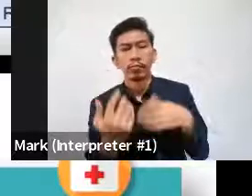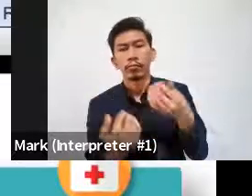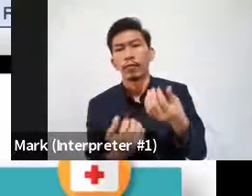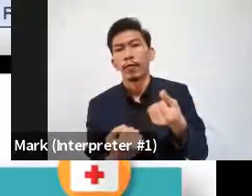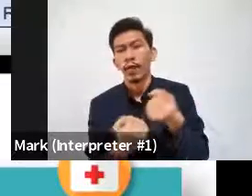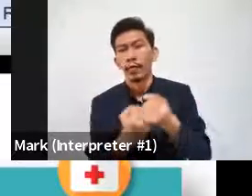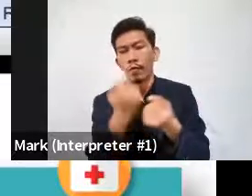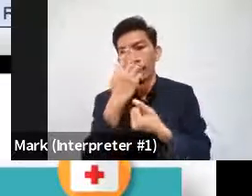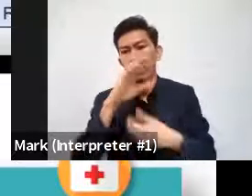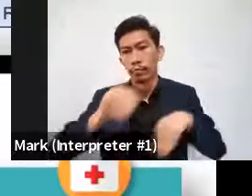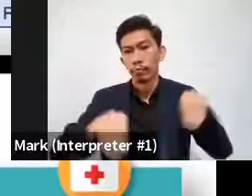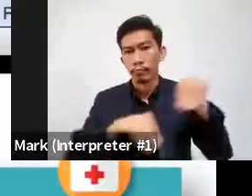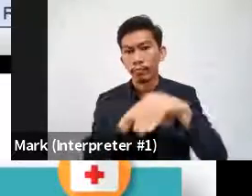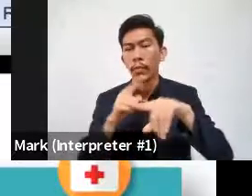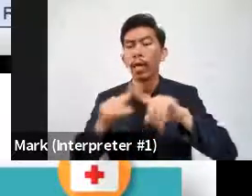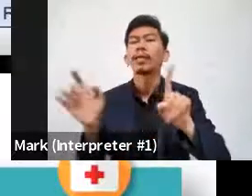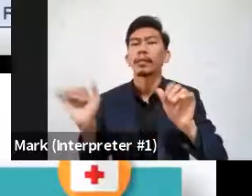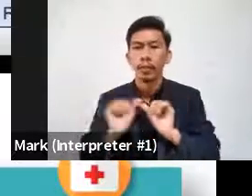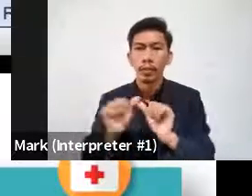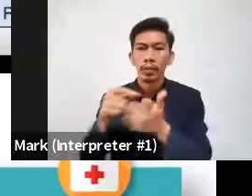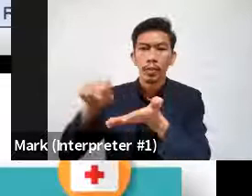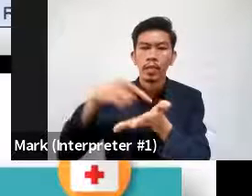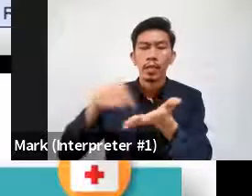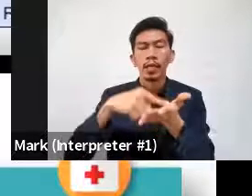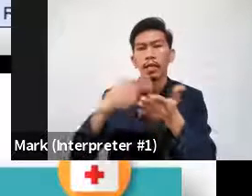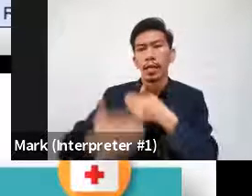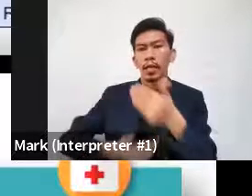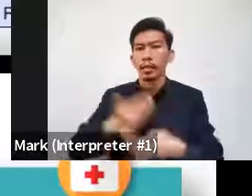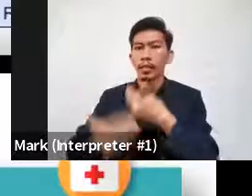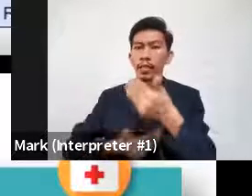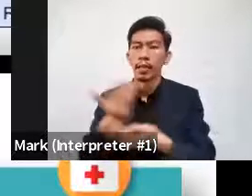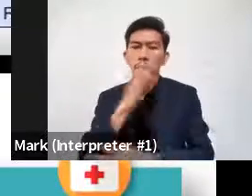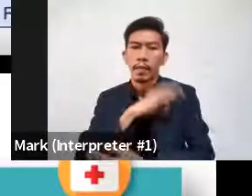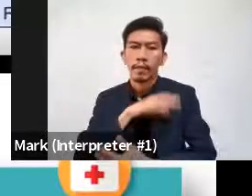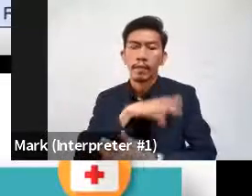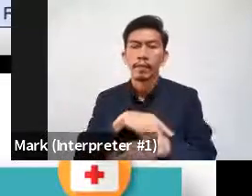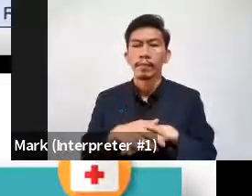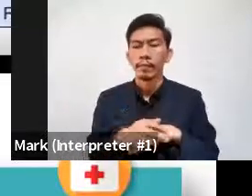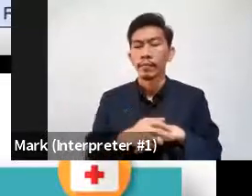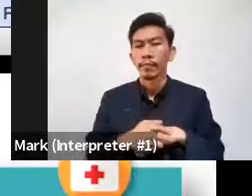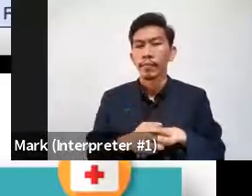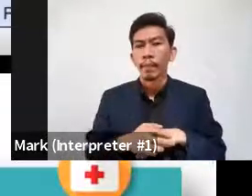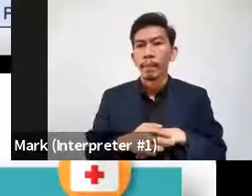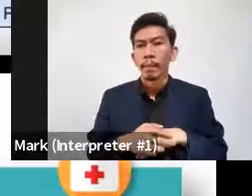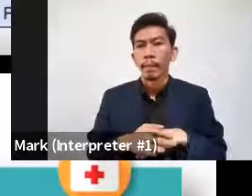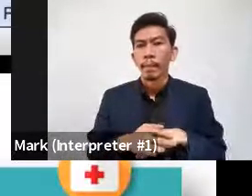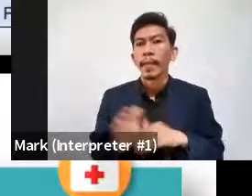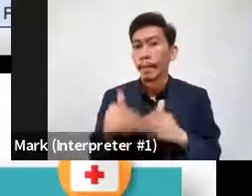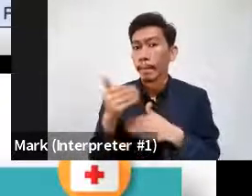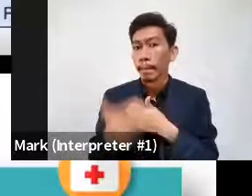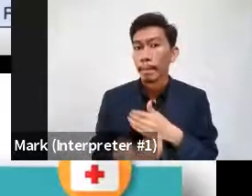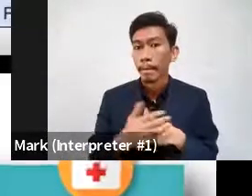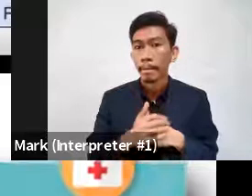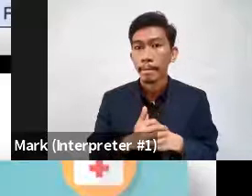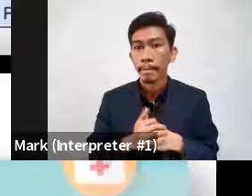we are continuously paying and processing claims, as I've said. But we all know that, next slide, we all